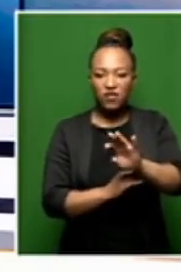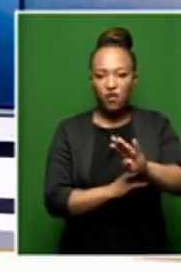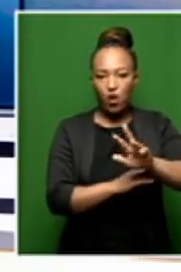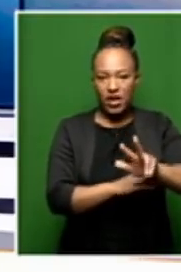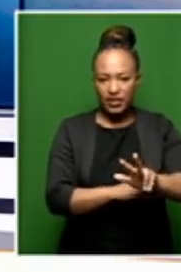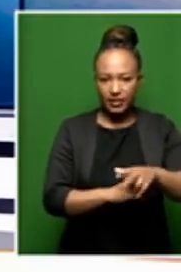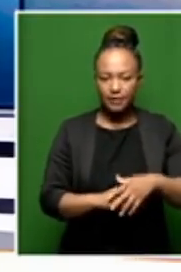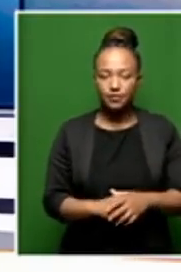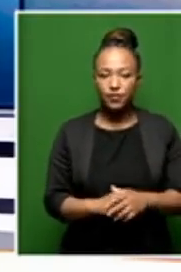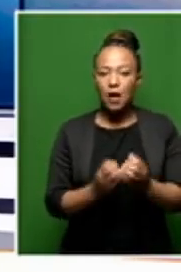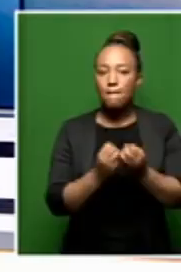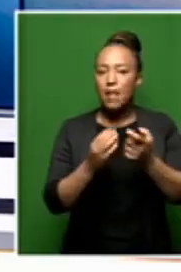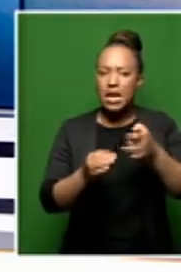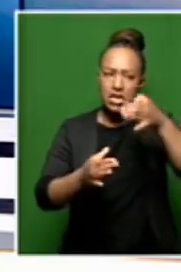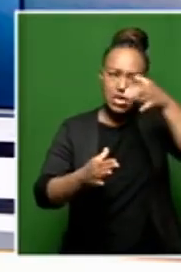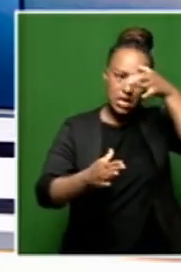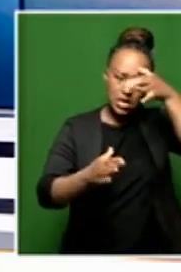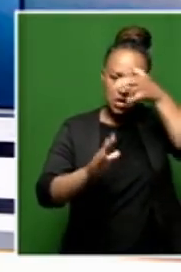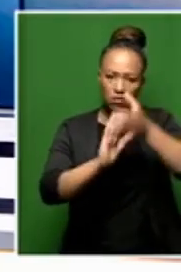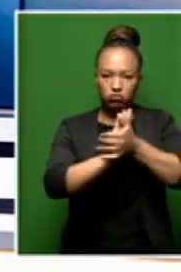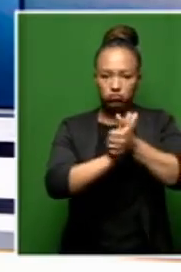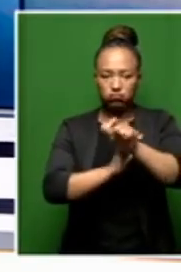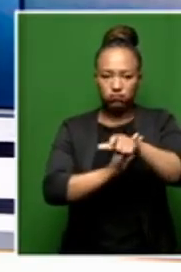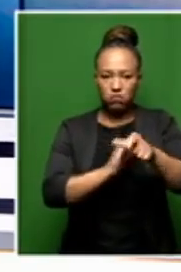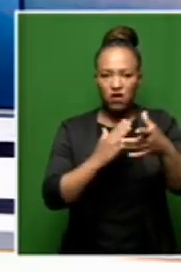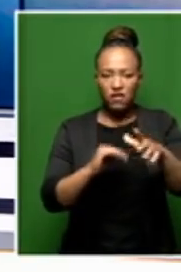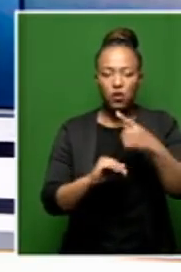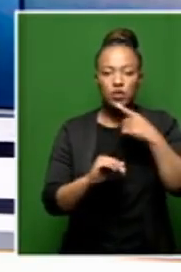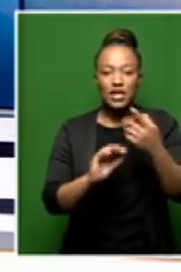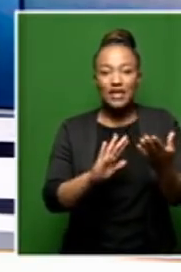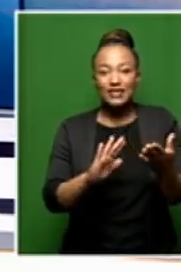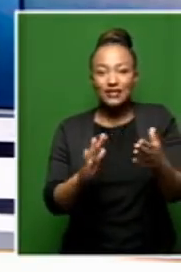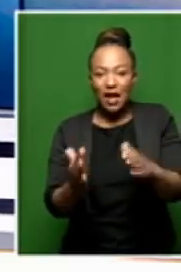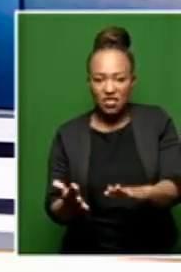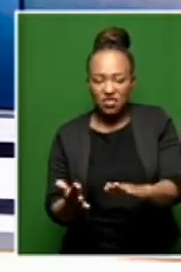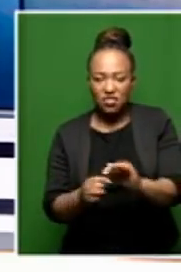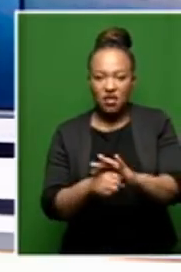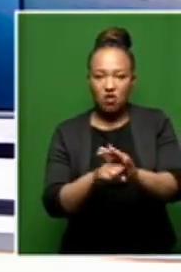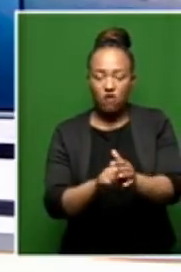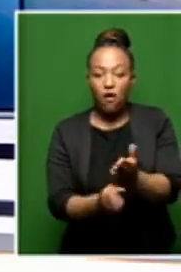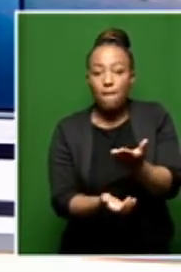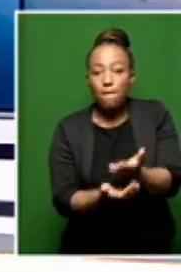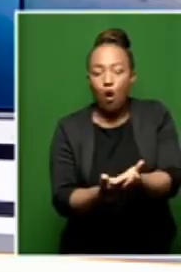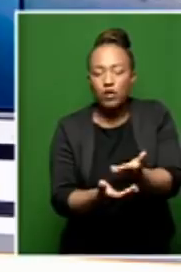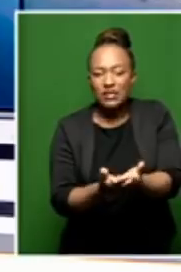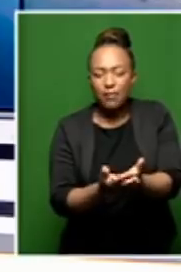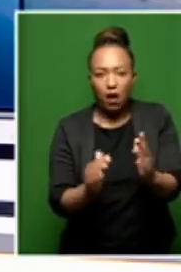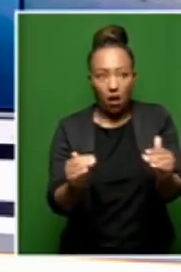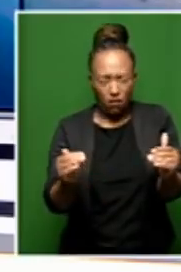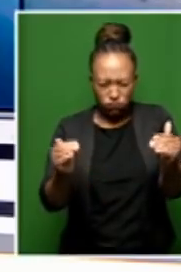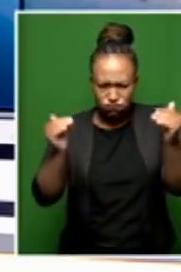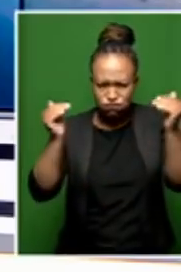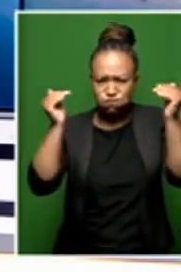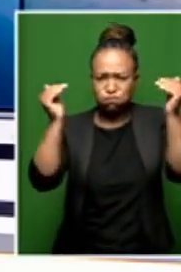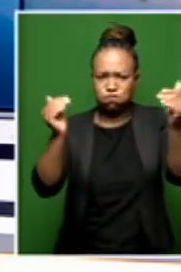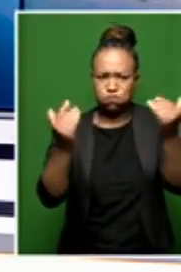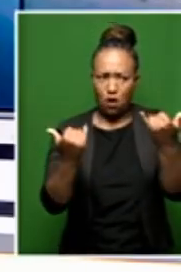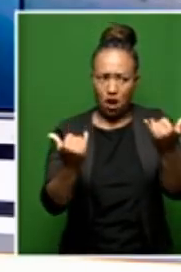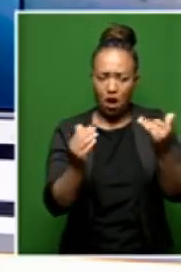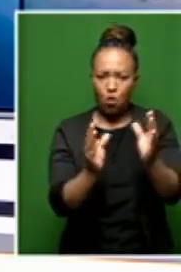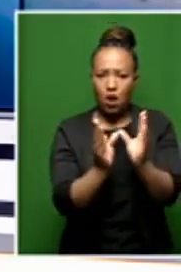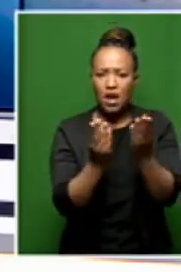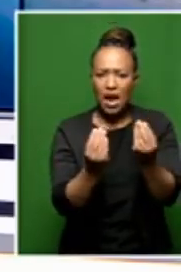90,348. However, many experts say that the real death toll from COVID could be 3 times higher than the number we are